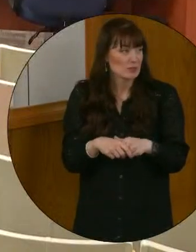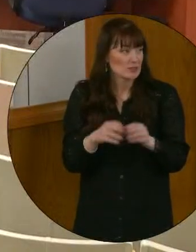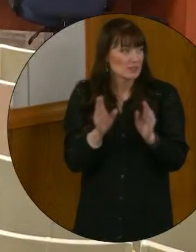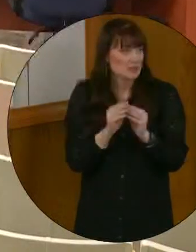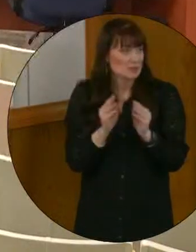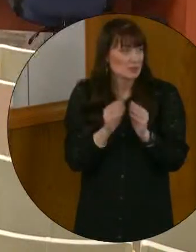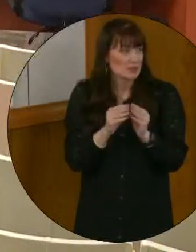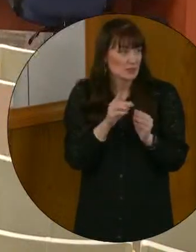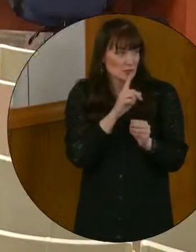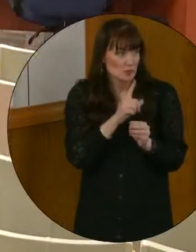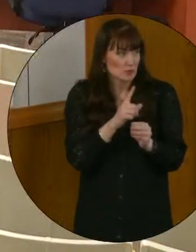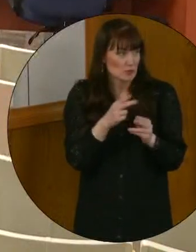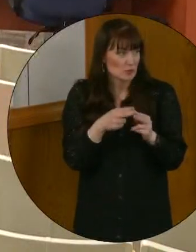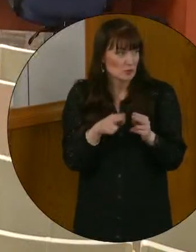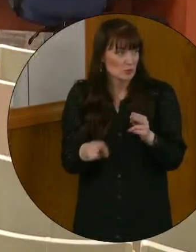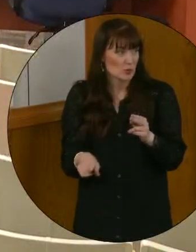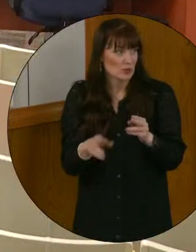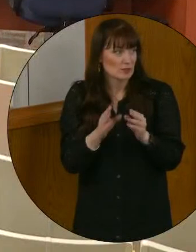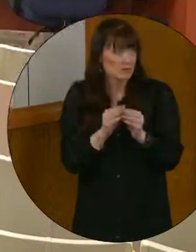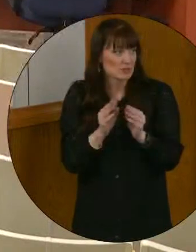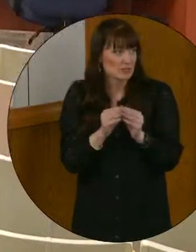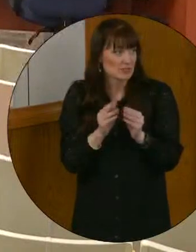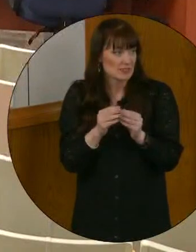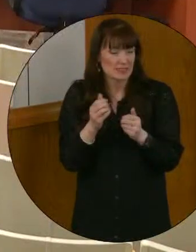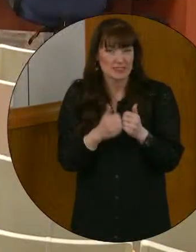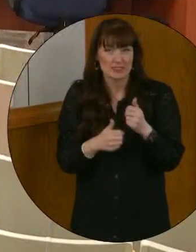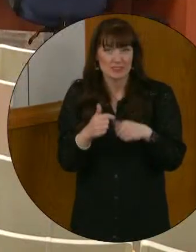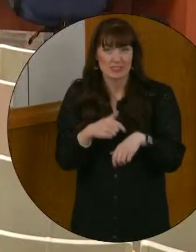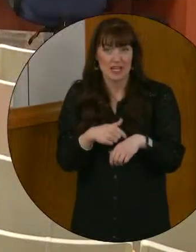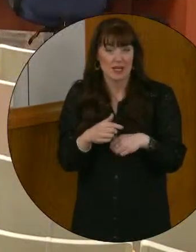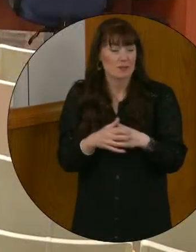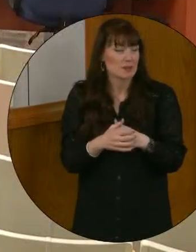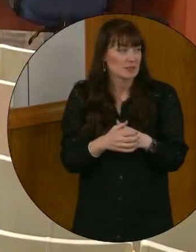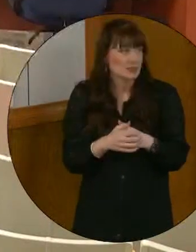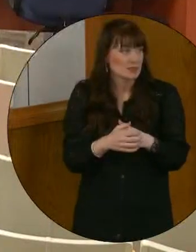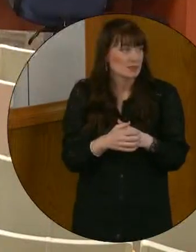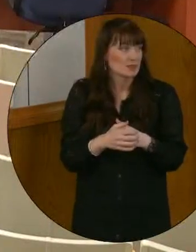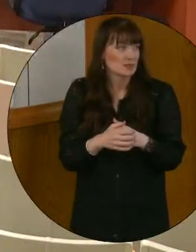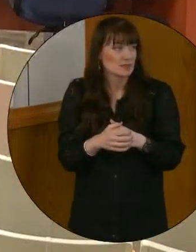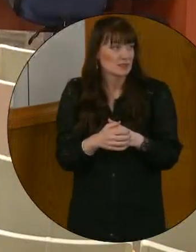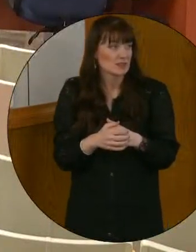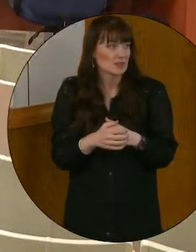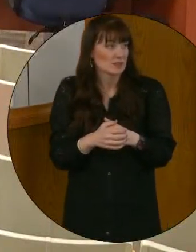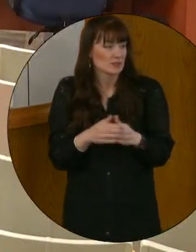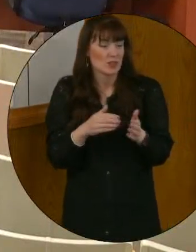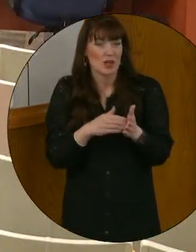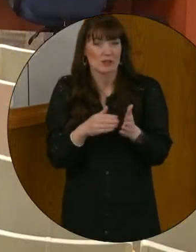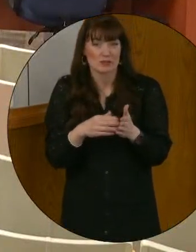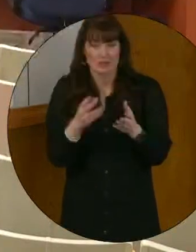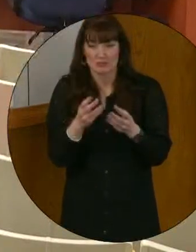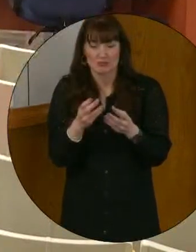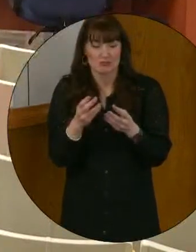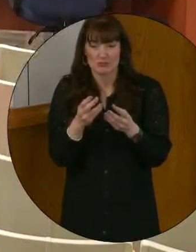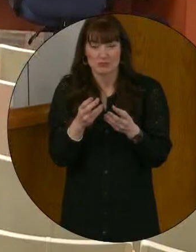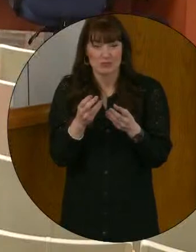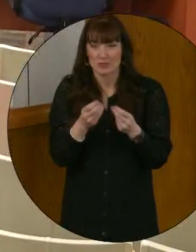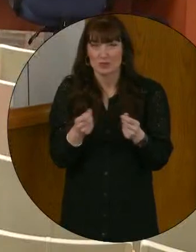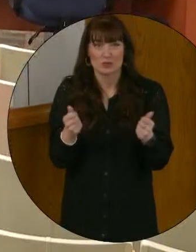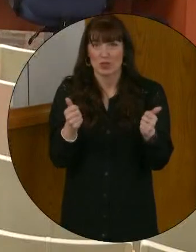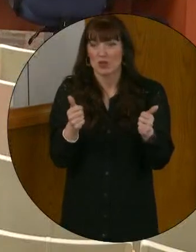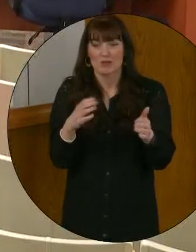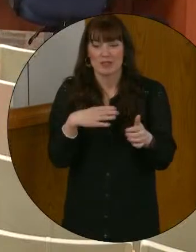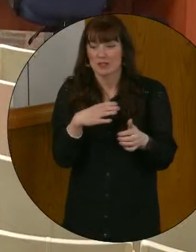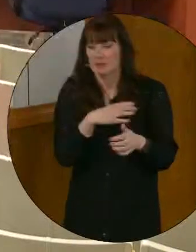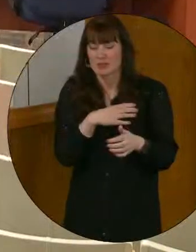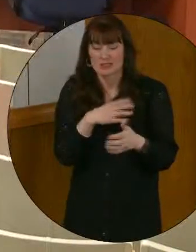are increasingly more short every single time I go, and so there has been many talks about just dissipating the entire committee. So that's